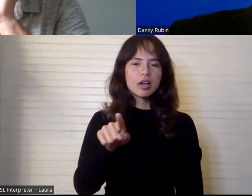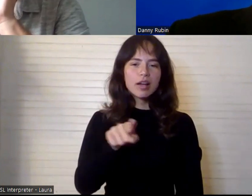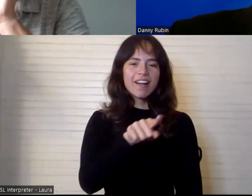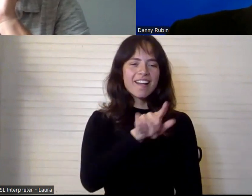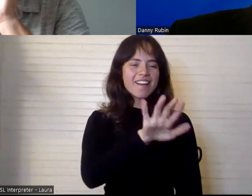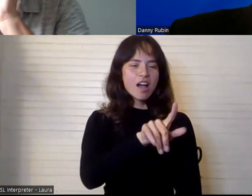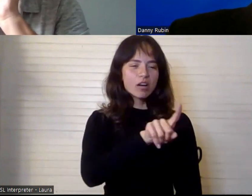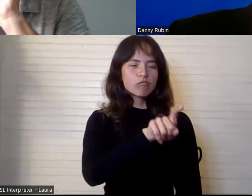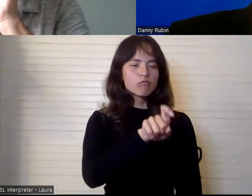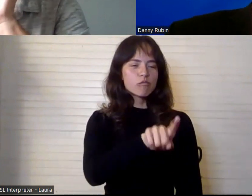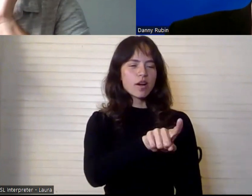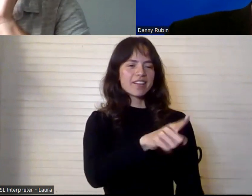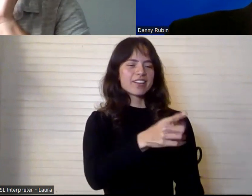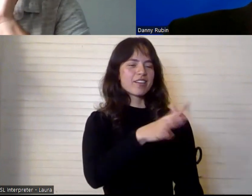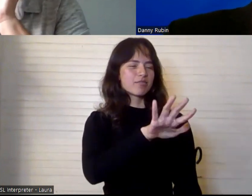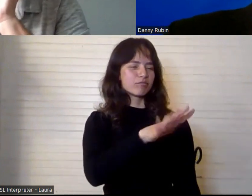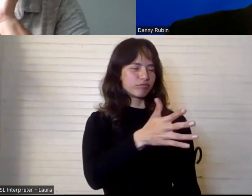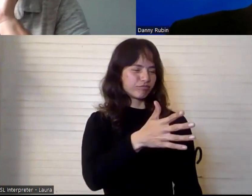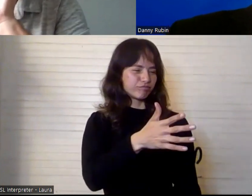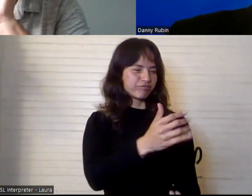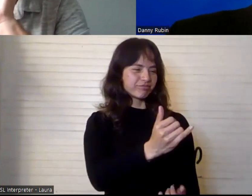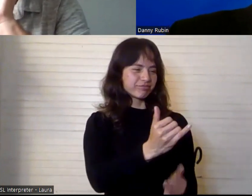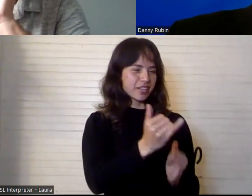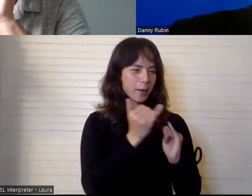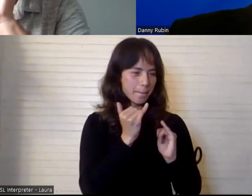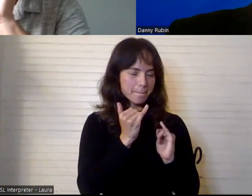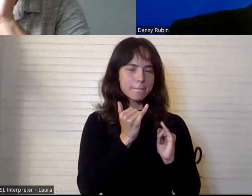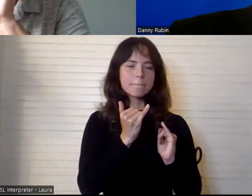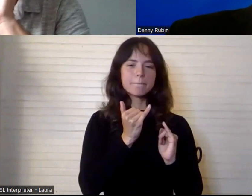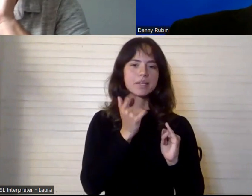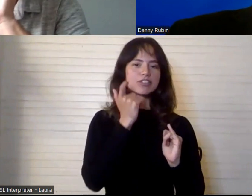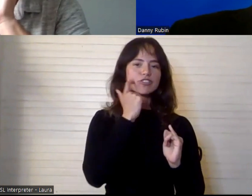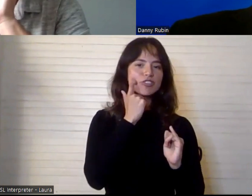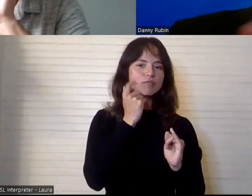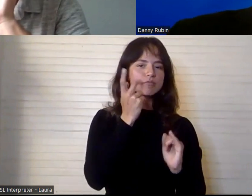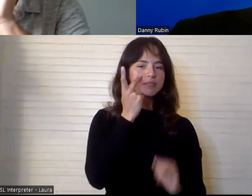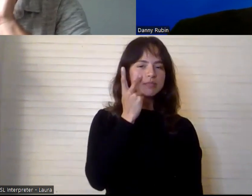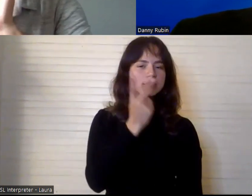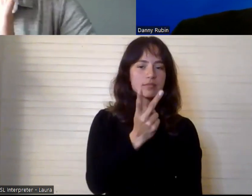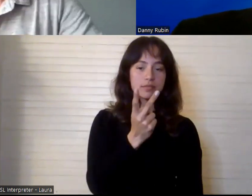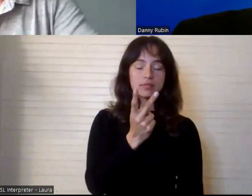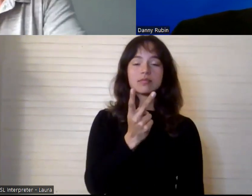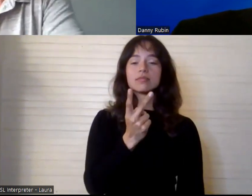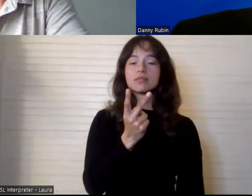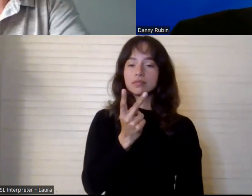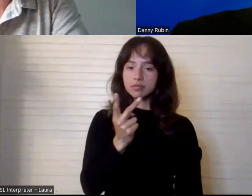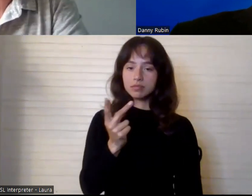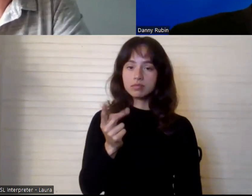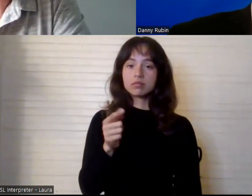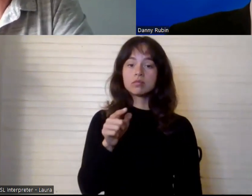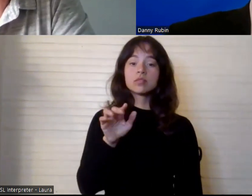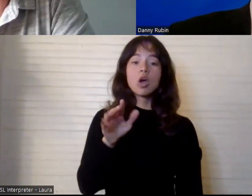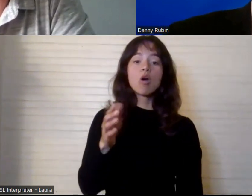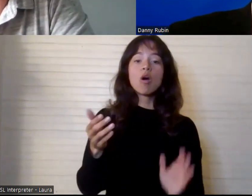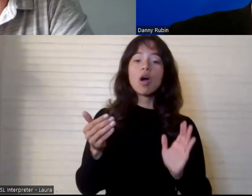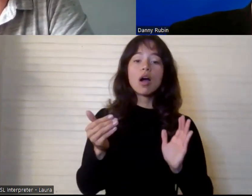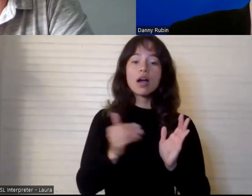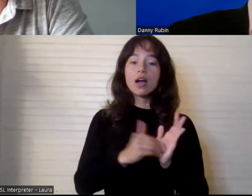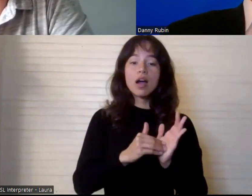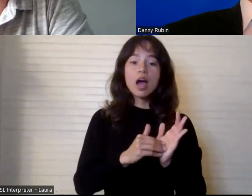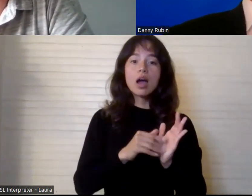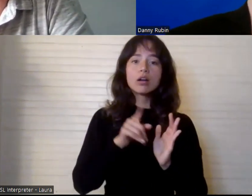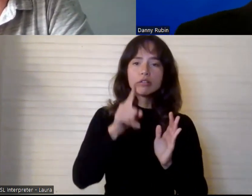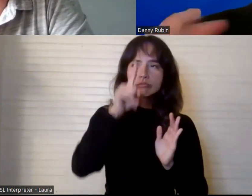didn't catch it till now. So please keep putting your questions in the Q&A if you can, not the chat. I'm trying to leave the chat for other